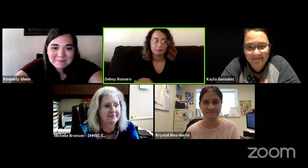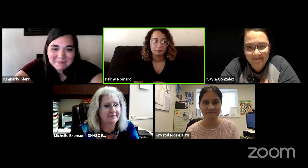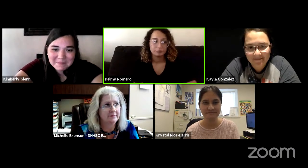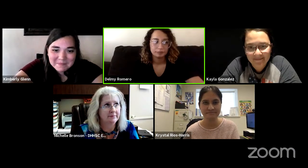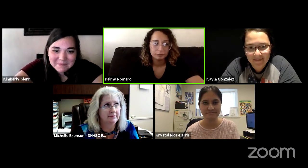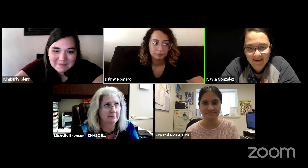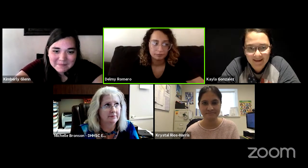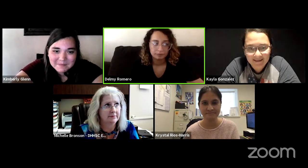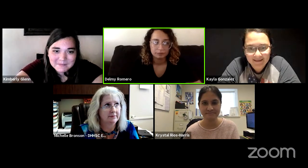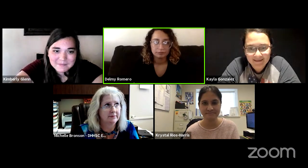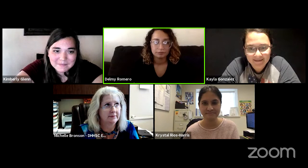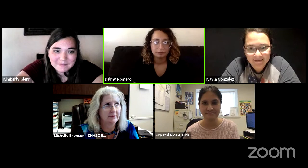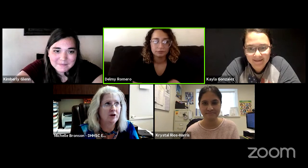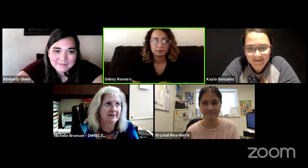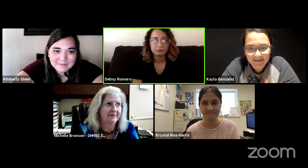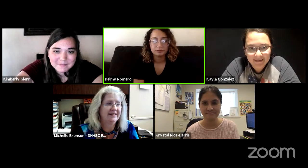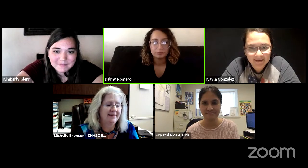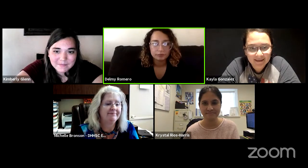Okay.